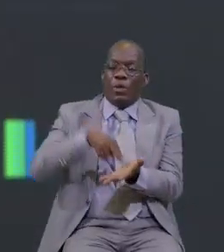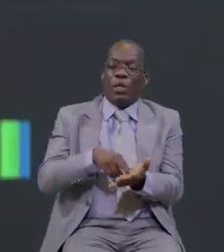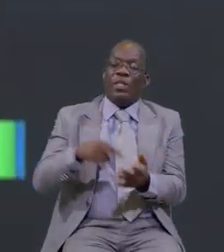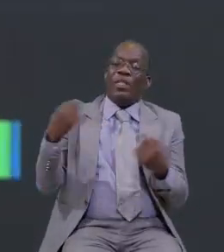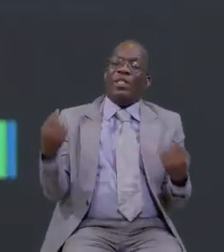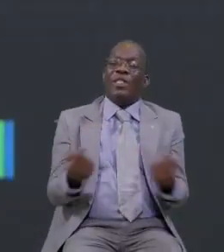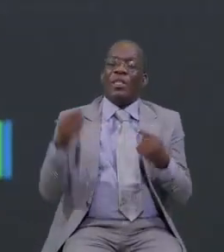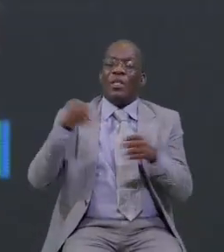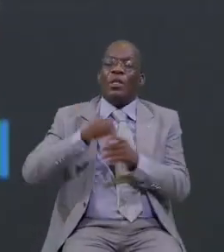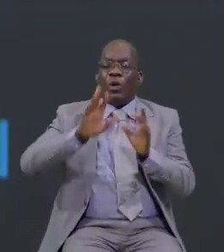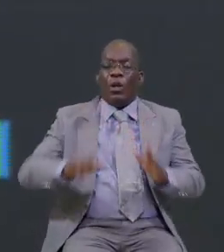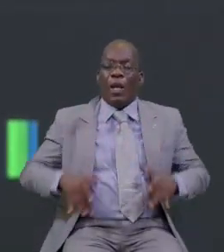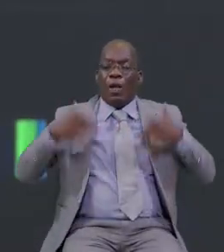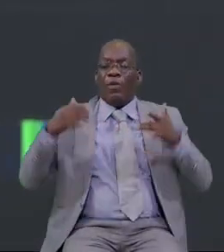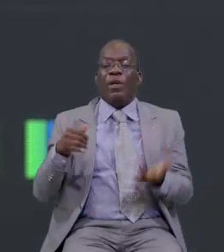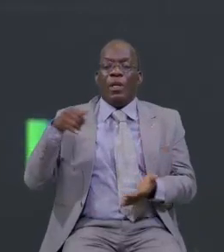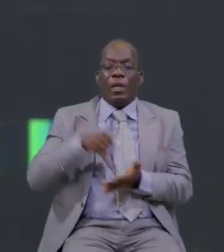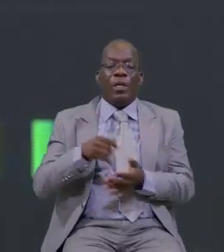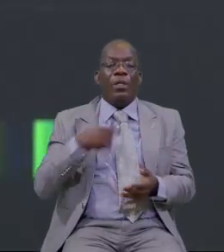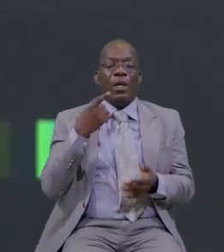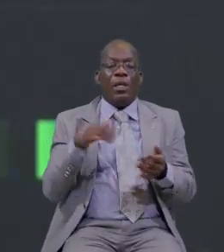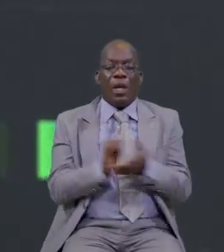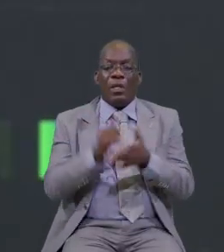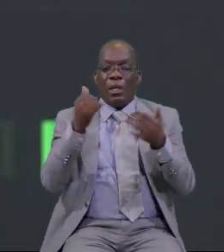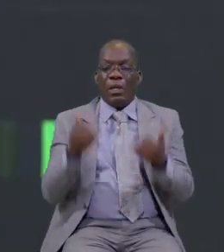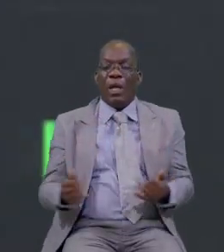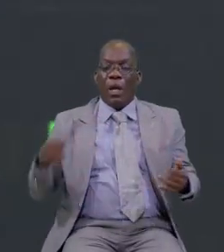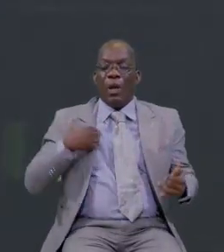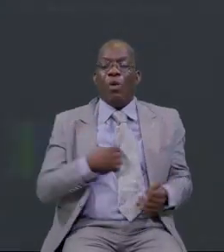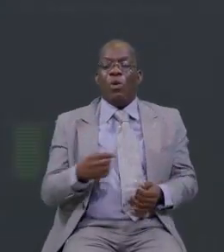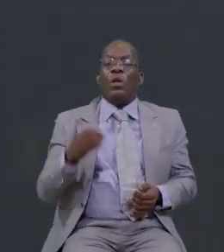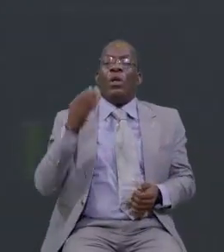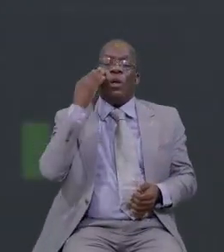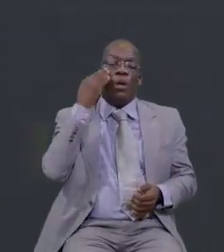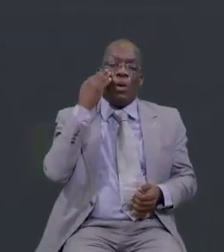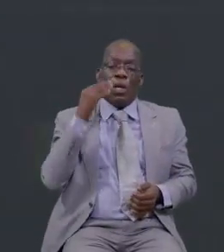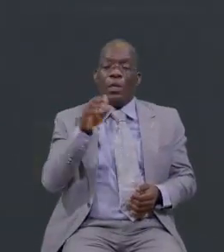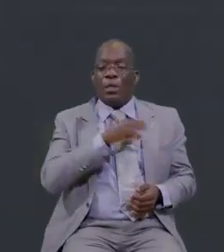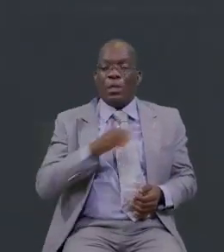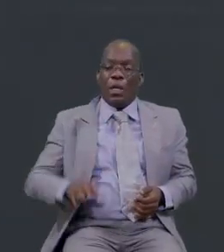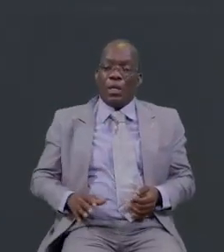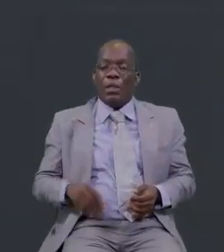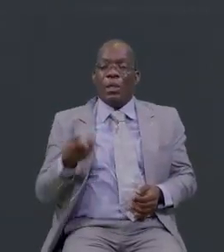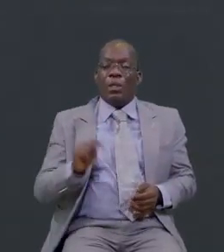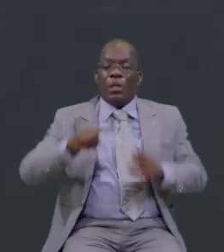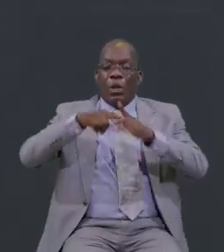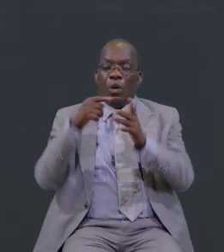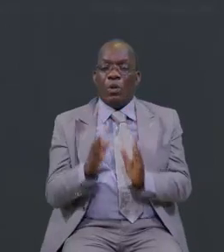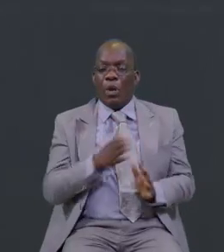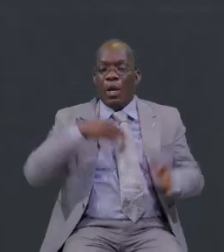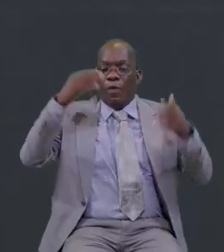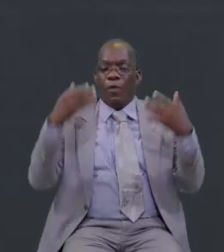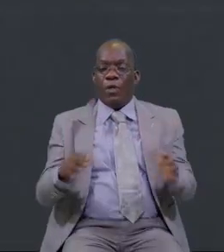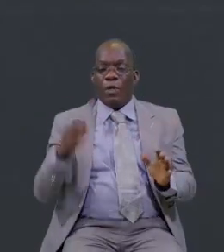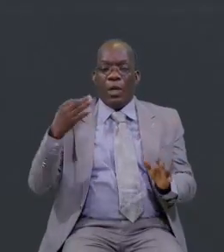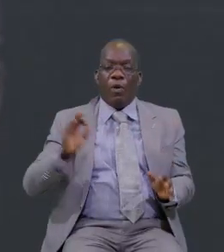now that we recognize Christ as the author and the finisher of our faith. We lay all that aside.